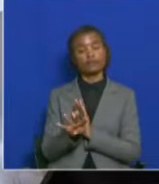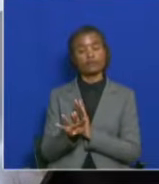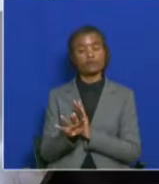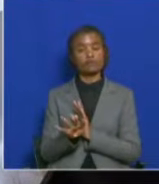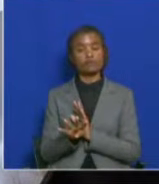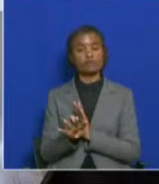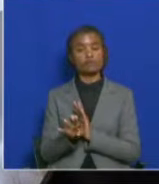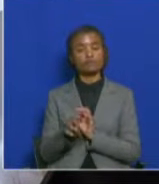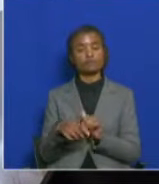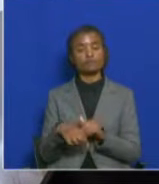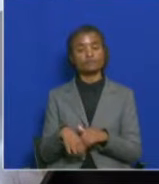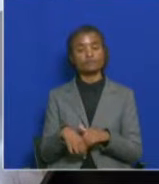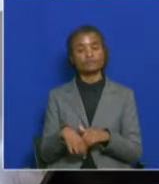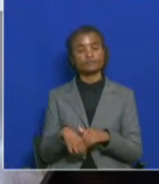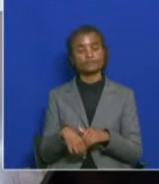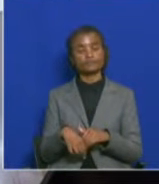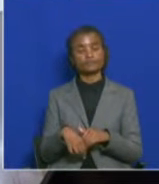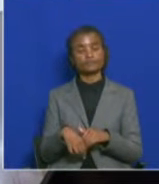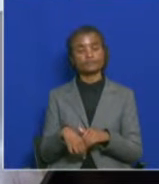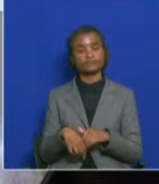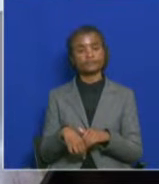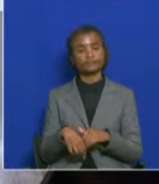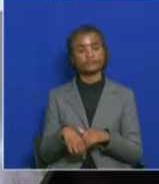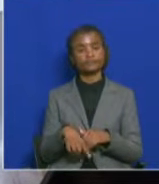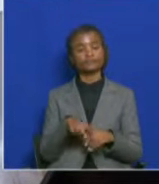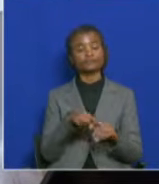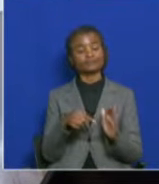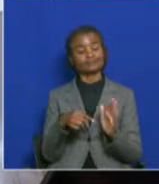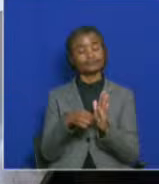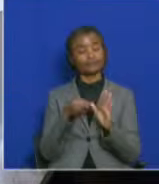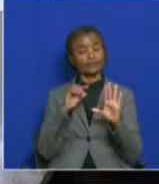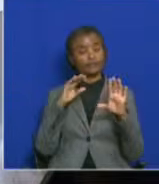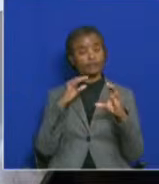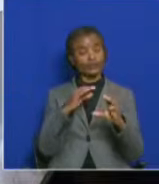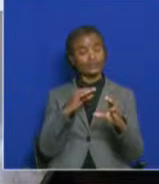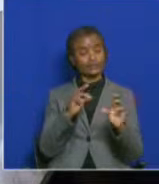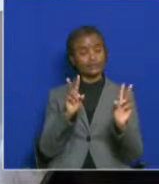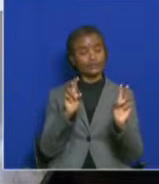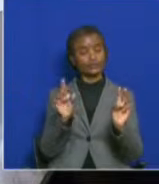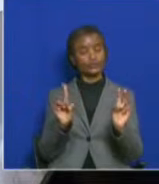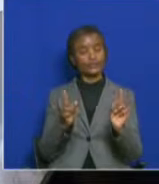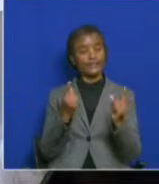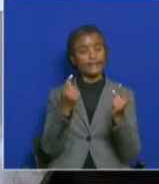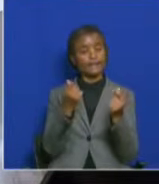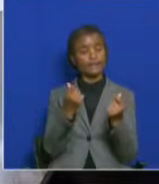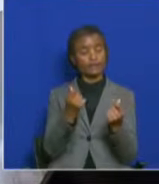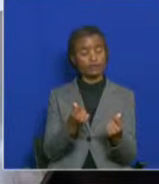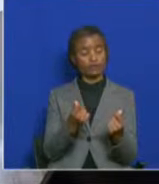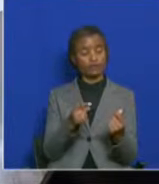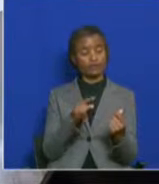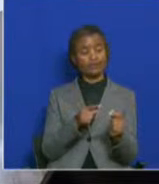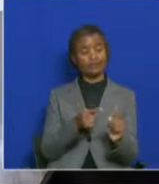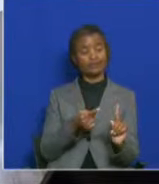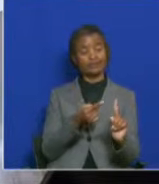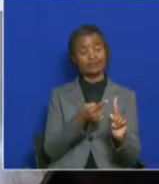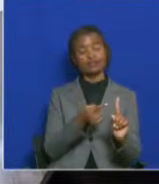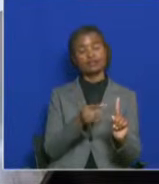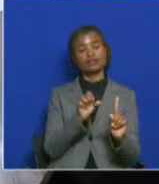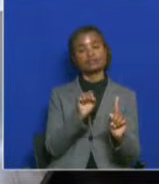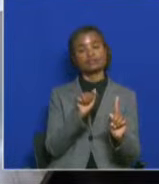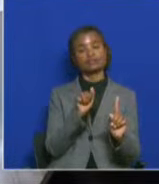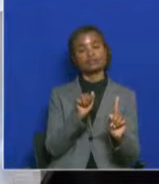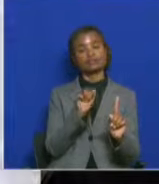which deals with the fee. And 3.4 says, SMARDA shall be entitled to the fee in respect of